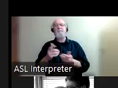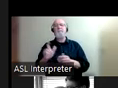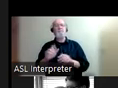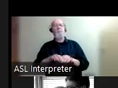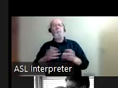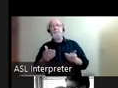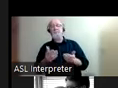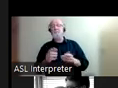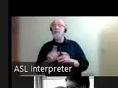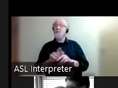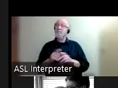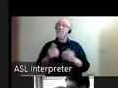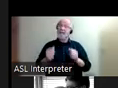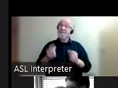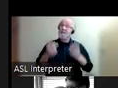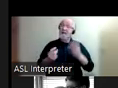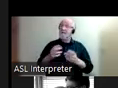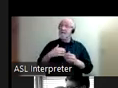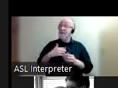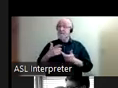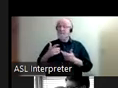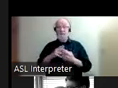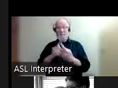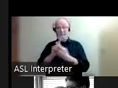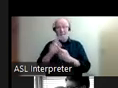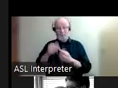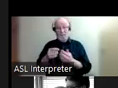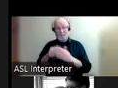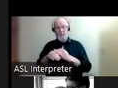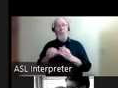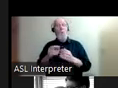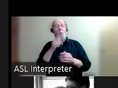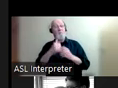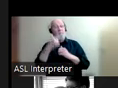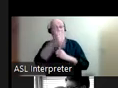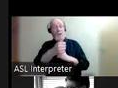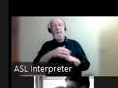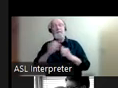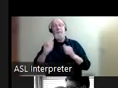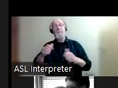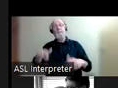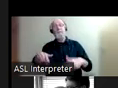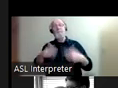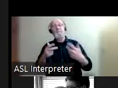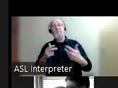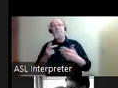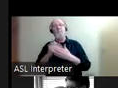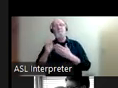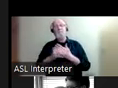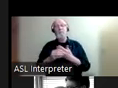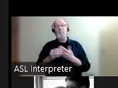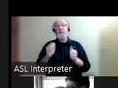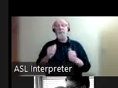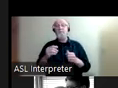hybrid option as well, where we can be in person, but also for people around the province. Some of our branches, their programs are able to